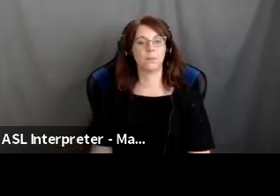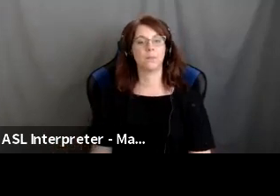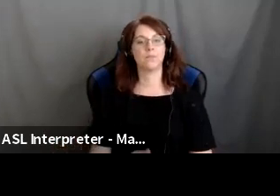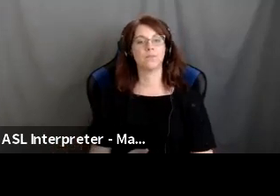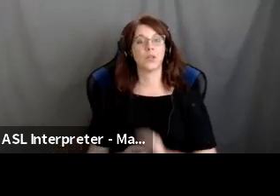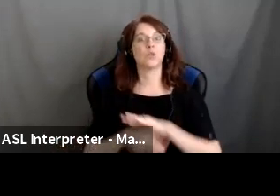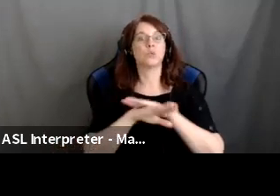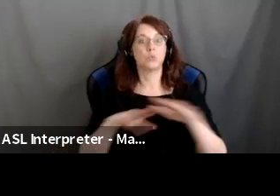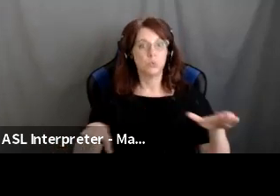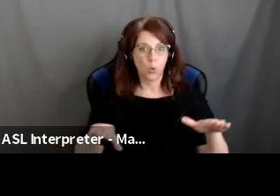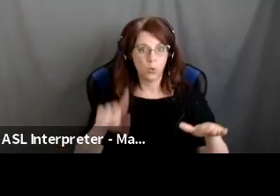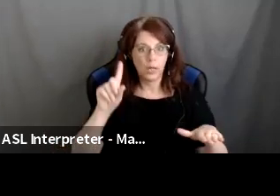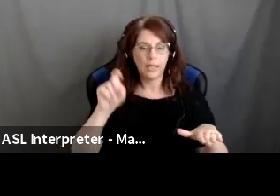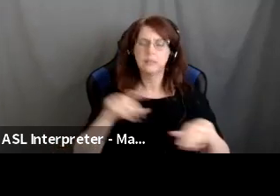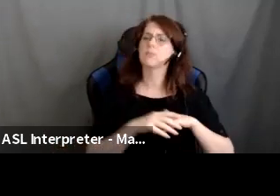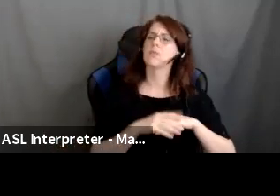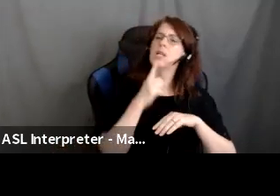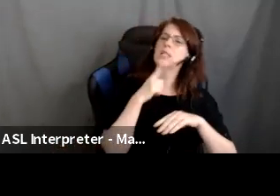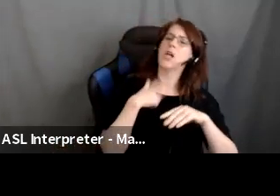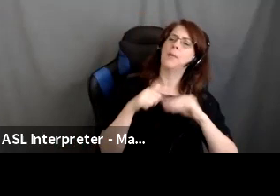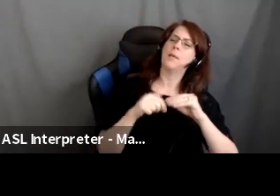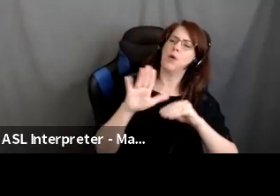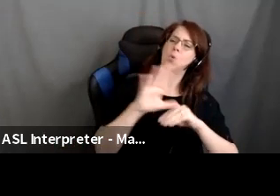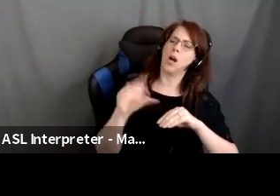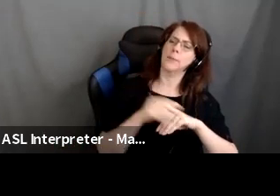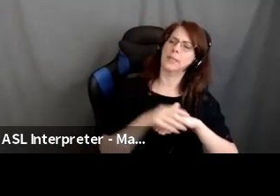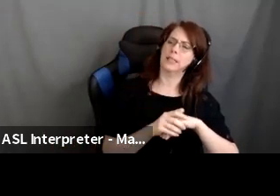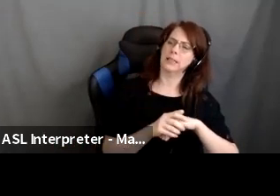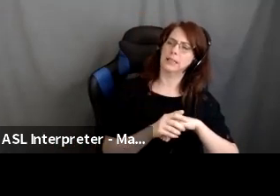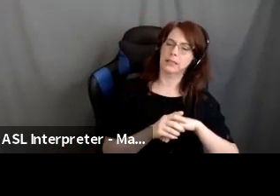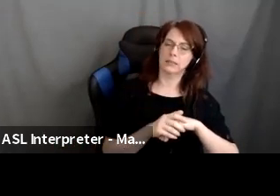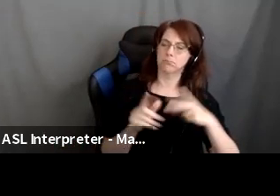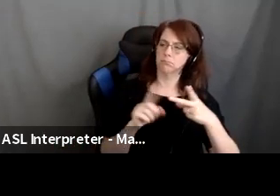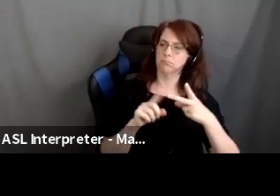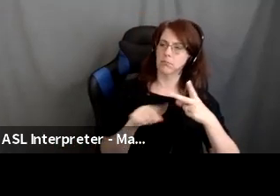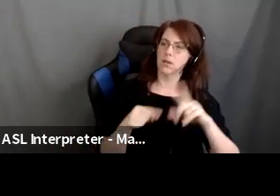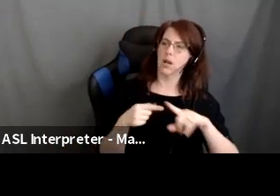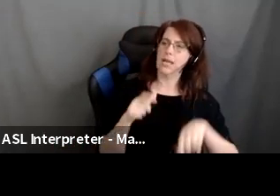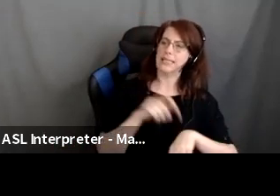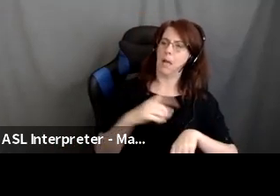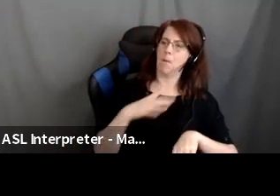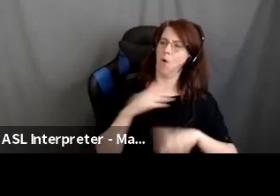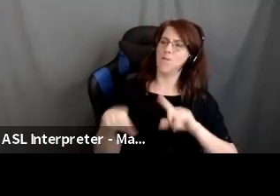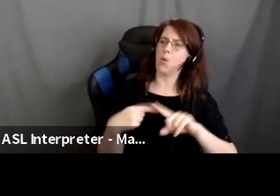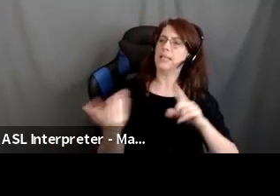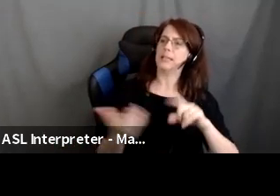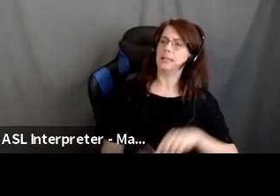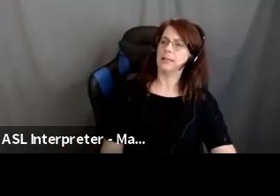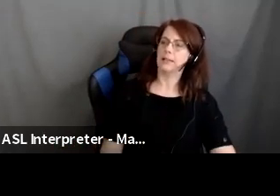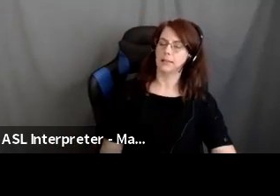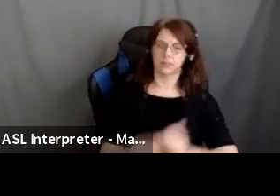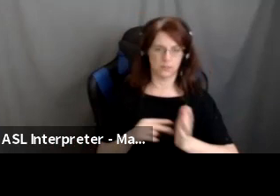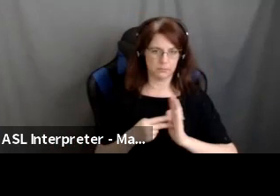Questions not to ask. Tell me about your company. When do I get time off? Again, it shows that they haven't done